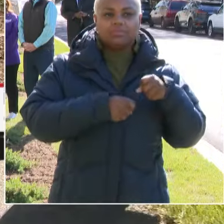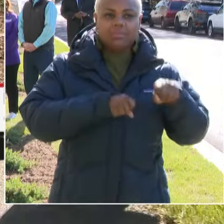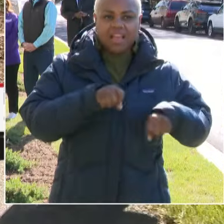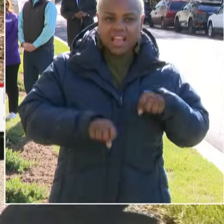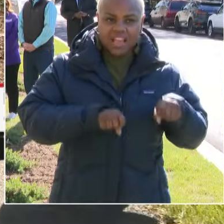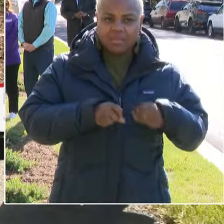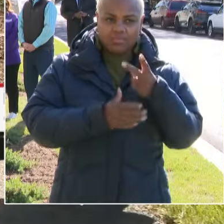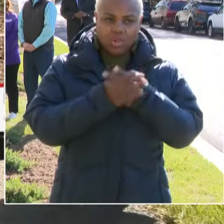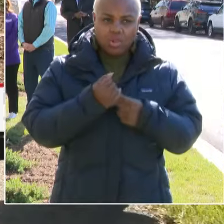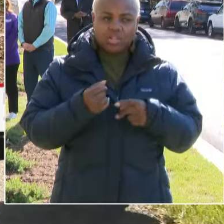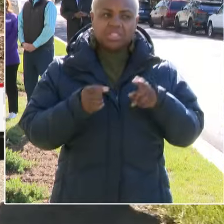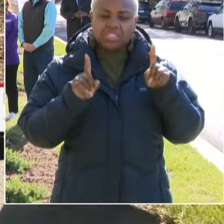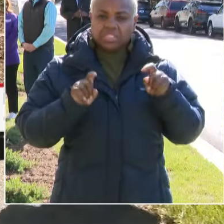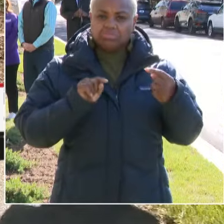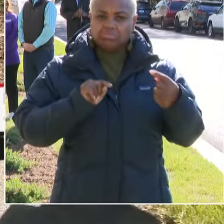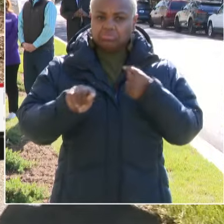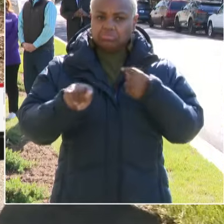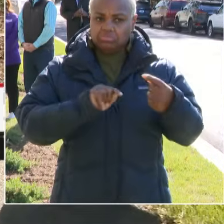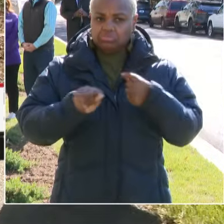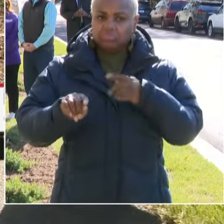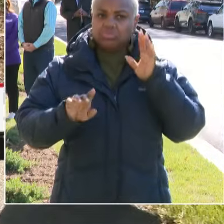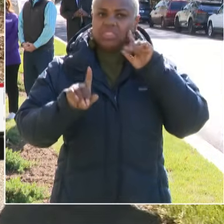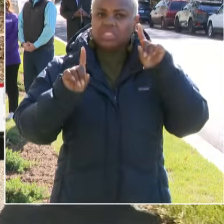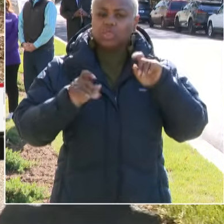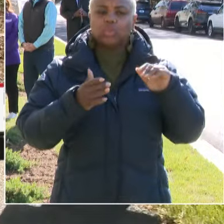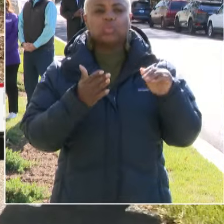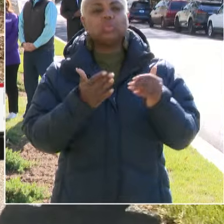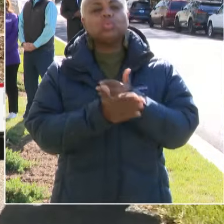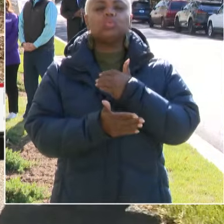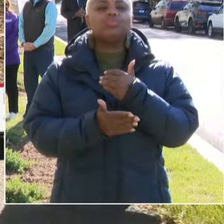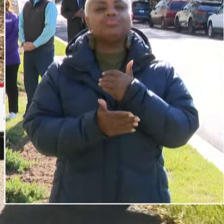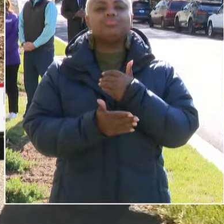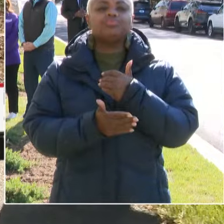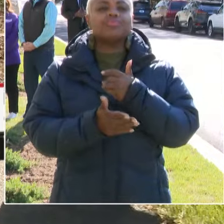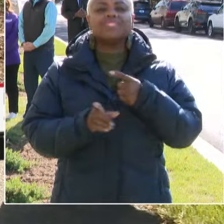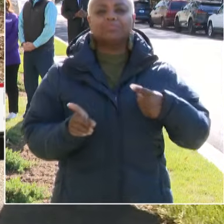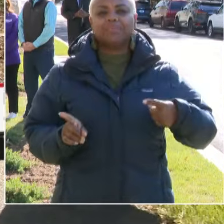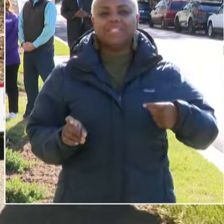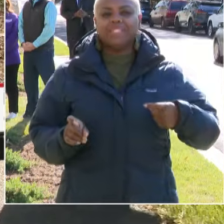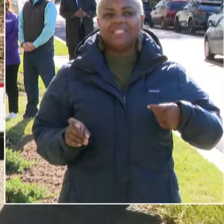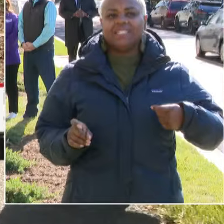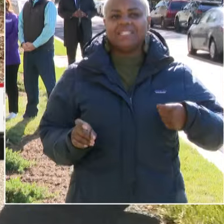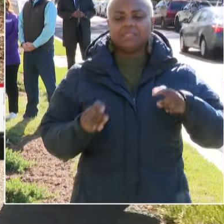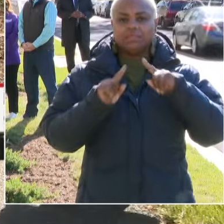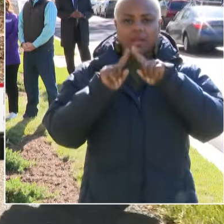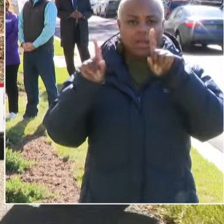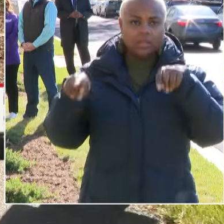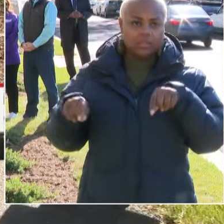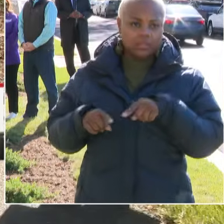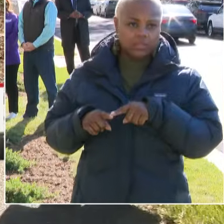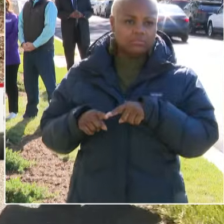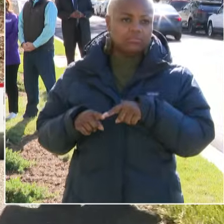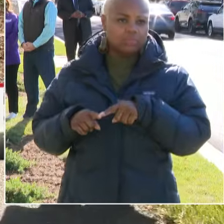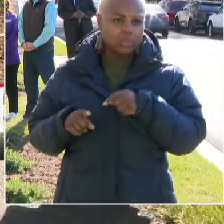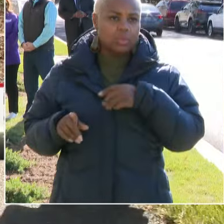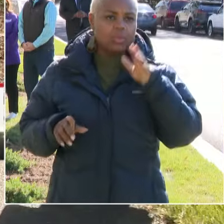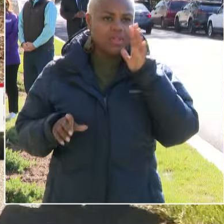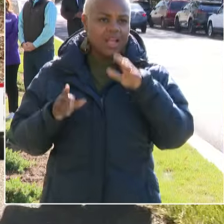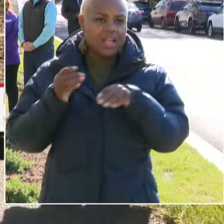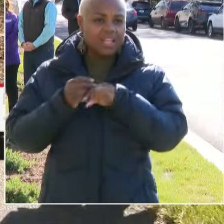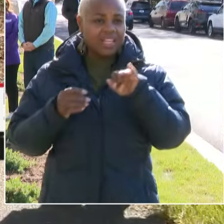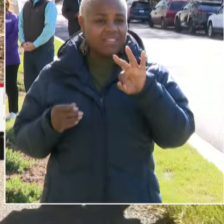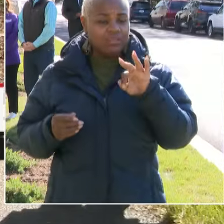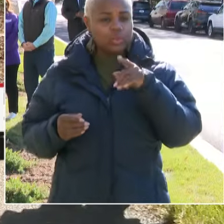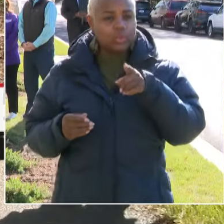week. These signs will be located as you head south on the MBT, just before the Rhode Island Metro station. If you're moving too fast through